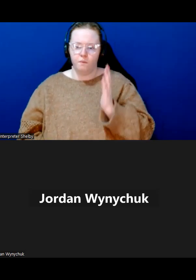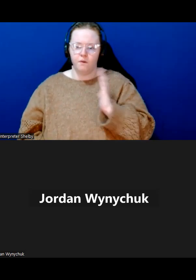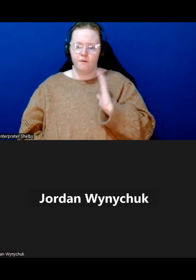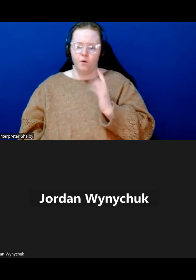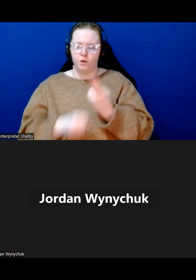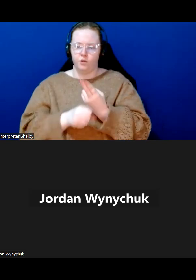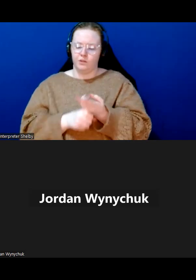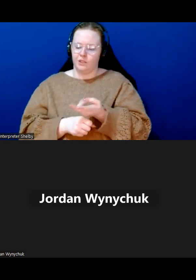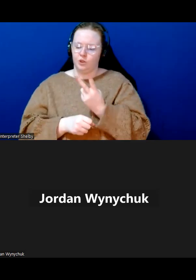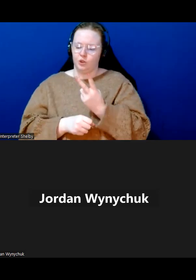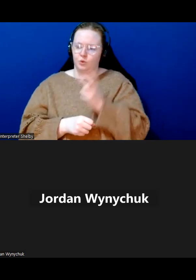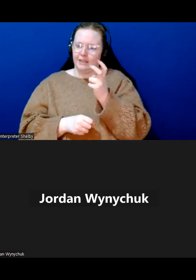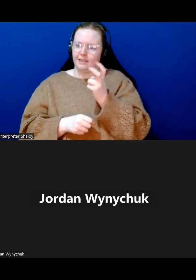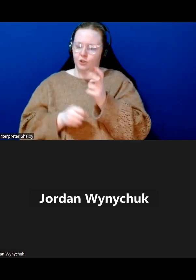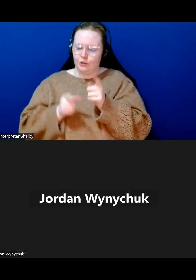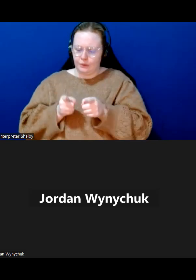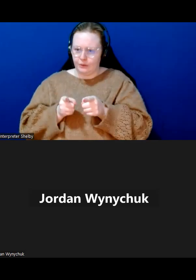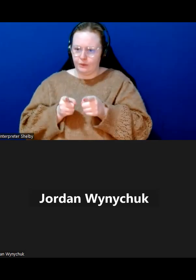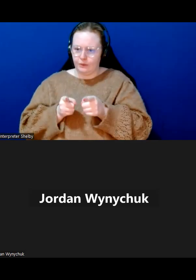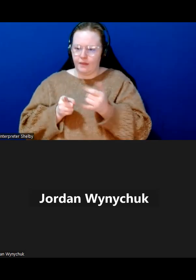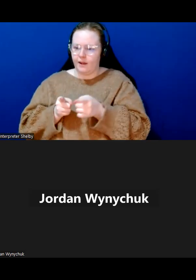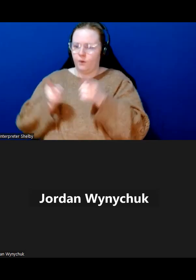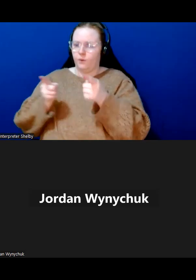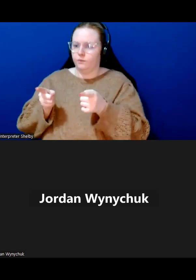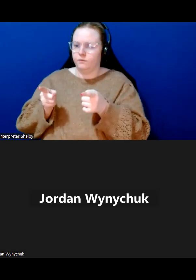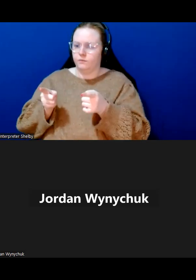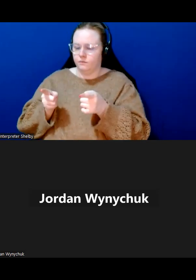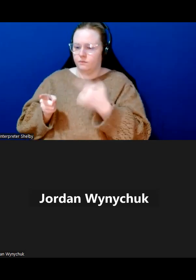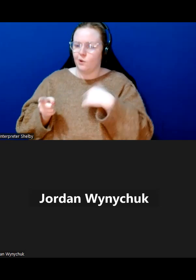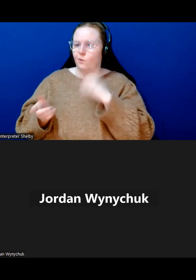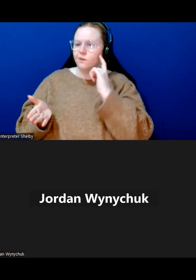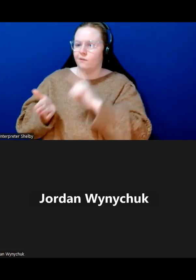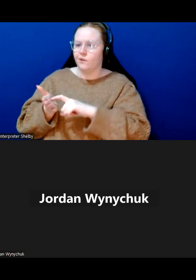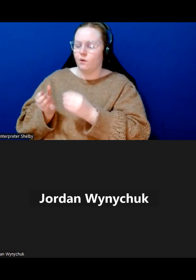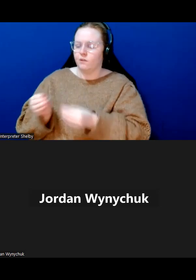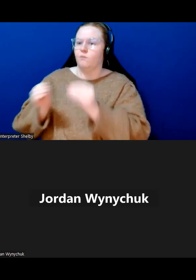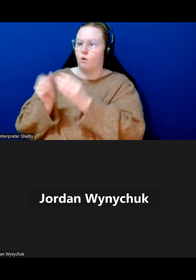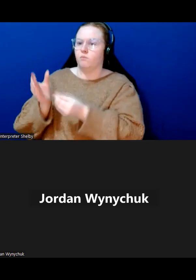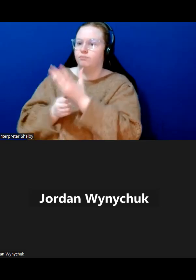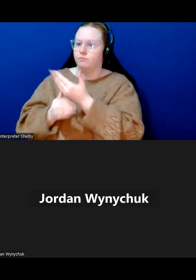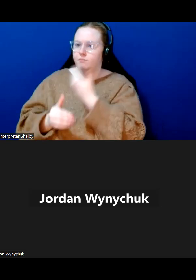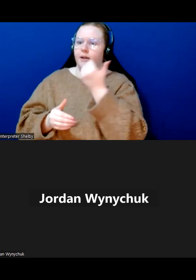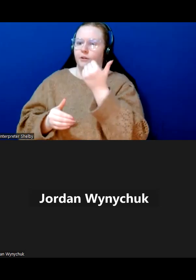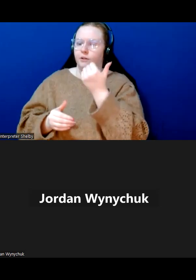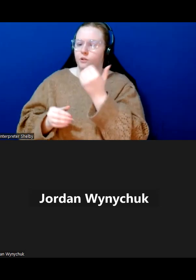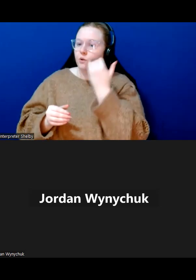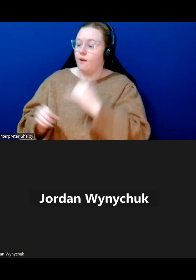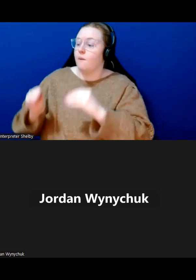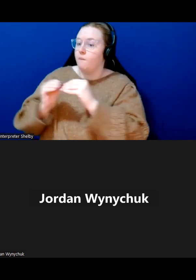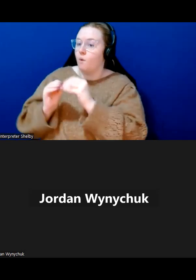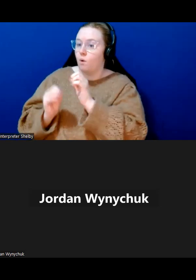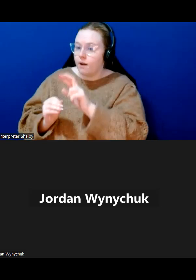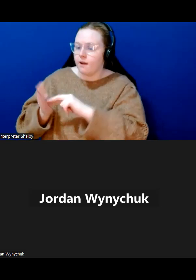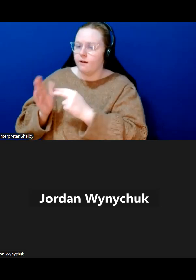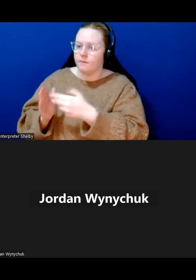2-inch to a 4-inch air stone, I believe it is. And we noticed a huge difference in growth there as well. So the more air that was in there, the better that the plants